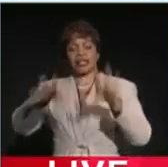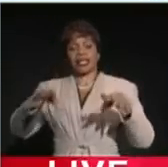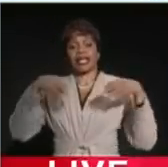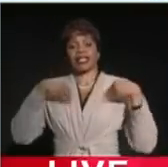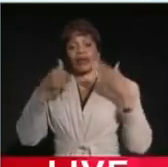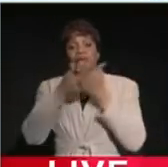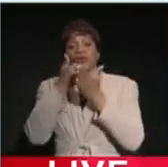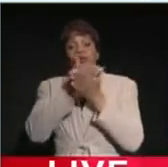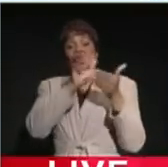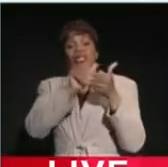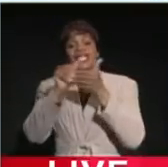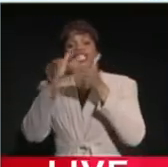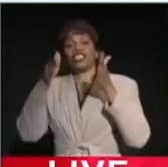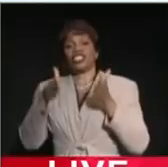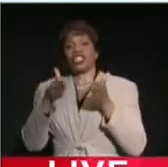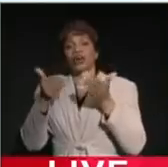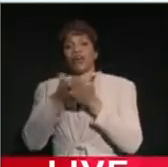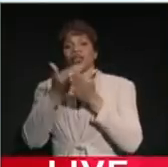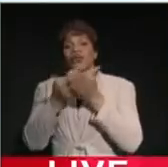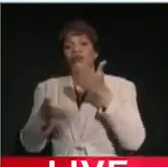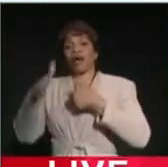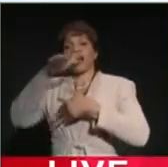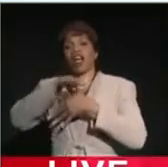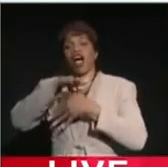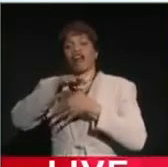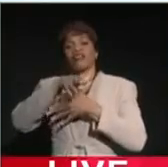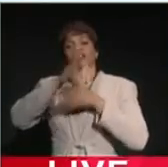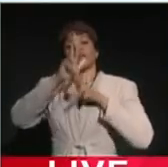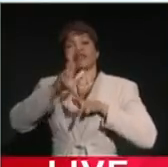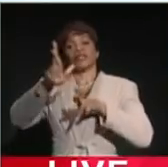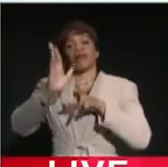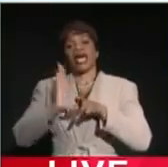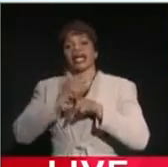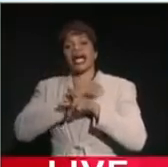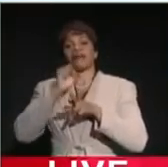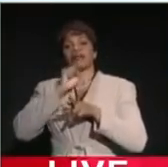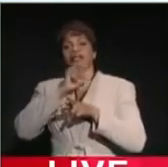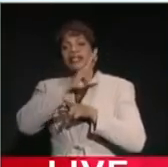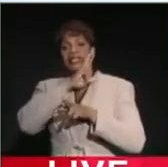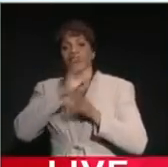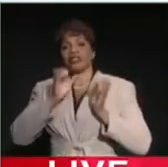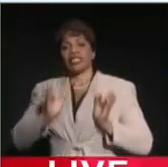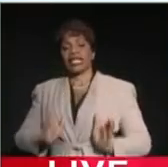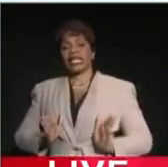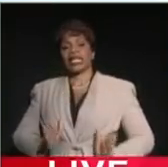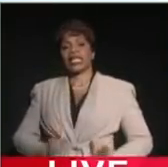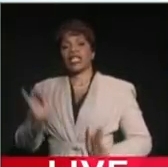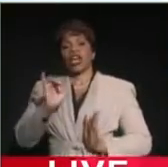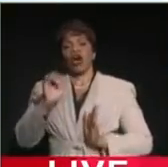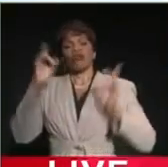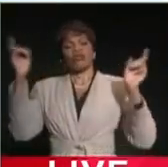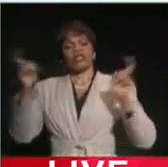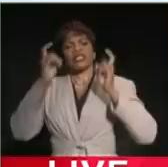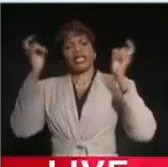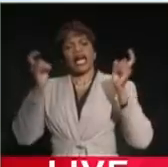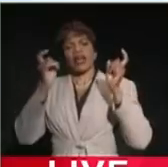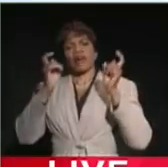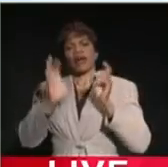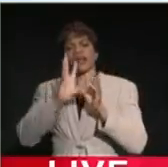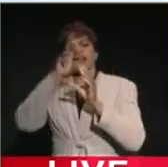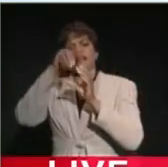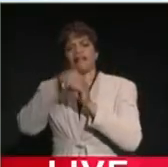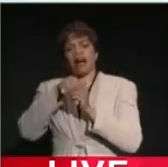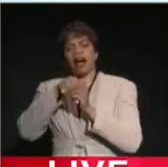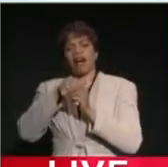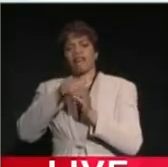and new priorities, priorities where we respect our seniors, we celebrate and invest in our middle class and in the dreams of